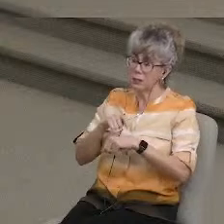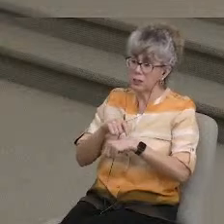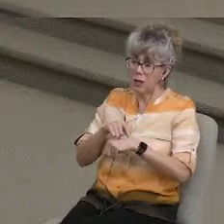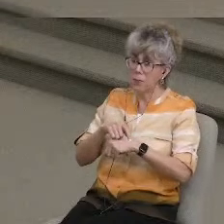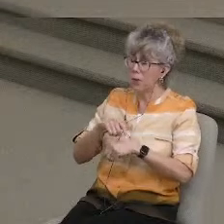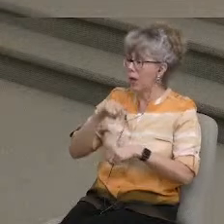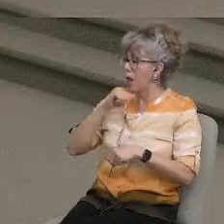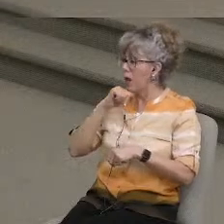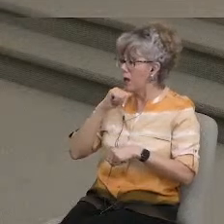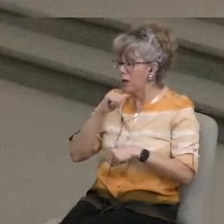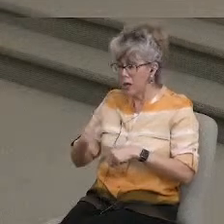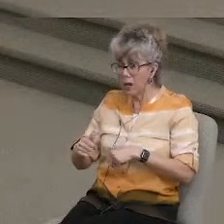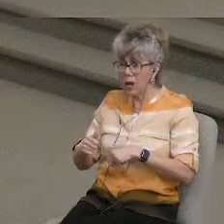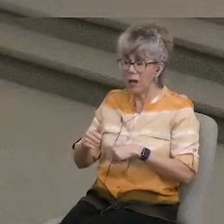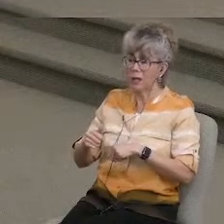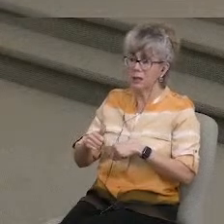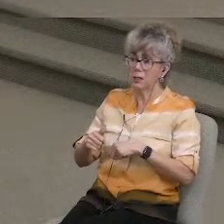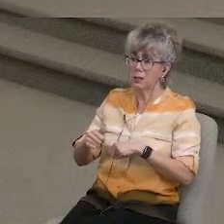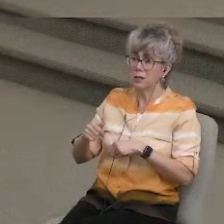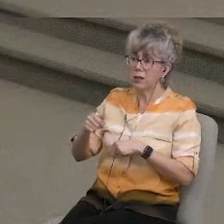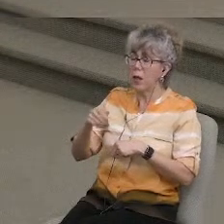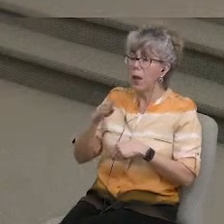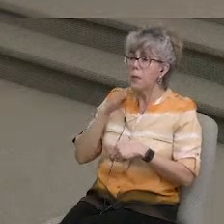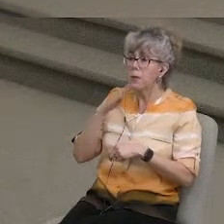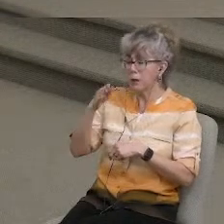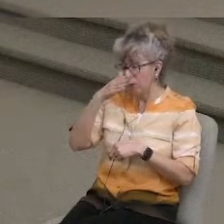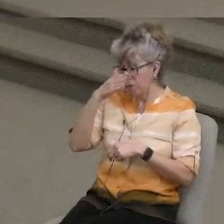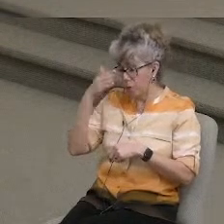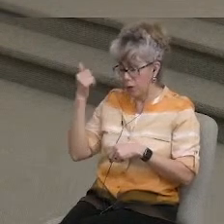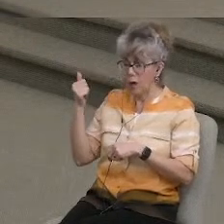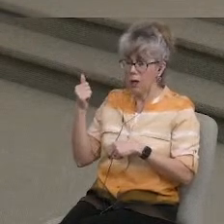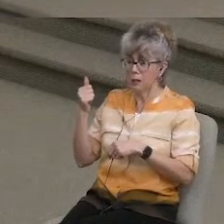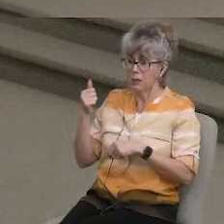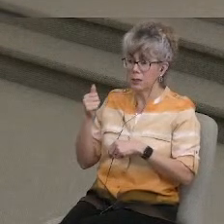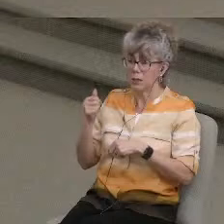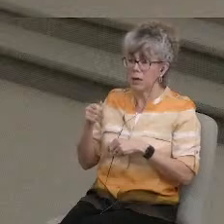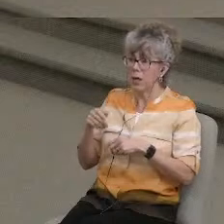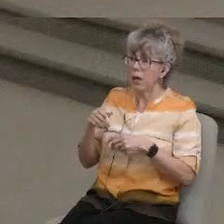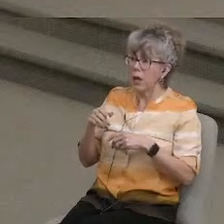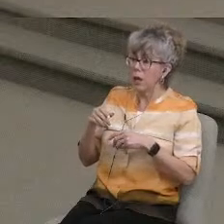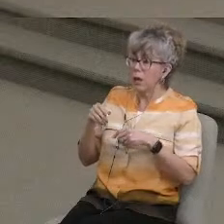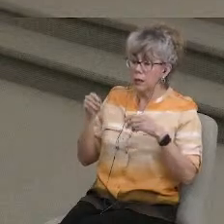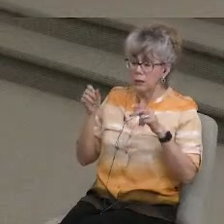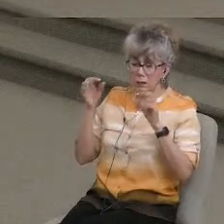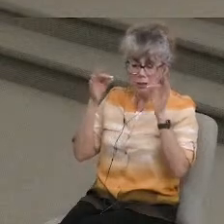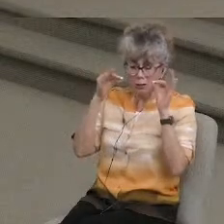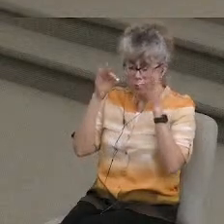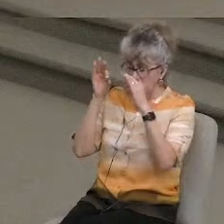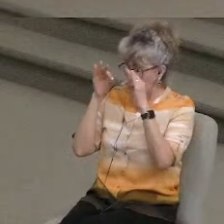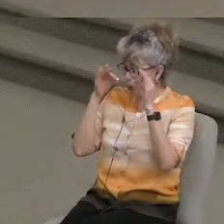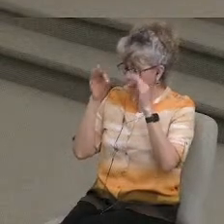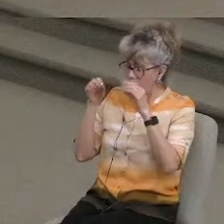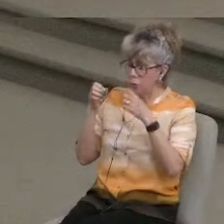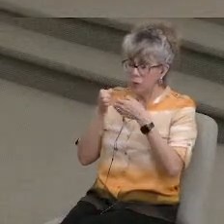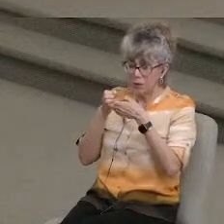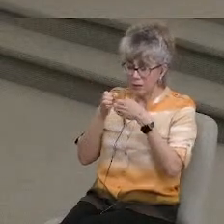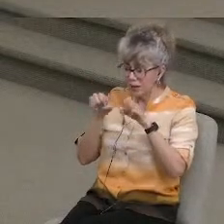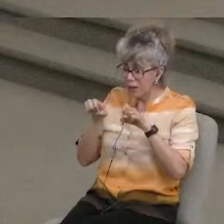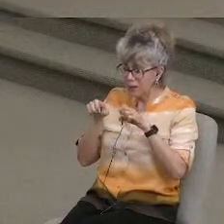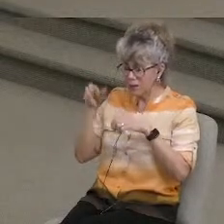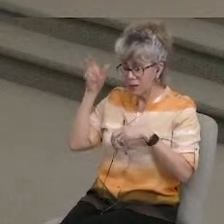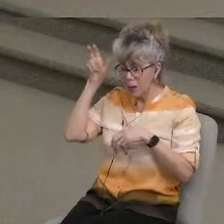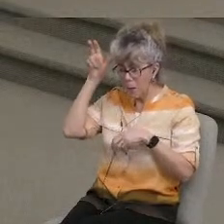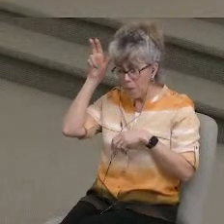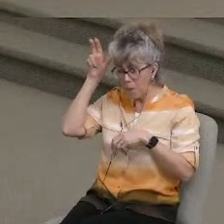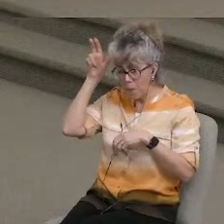bunnies and Easter eggs and forgotten again until next year. I hope it makes an impact on each of us every single day. So